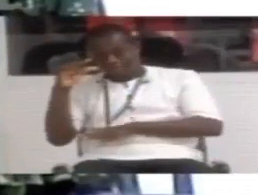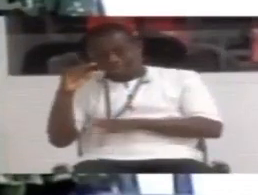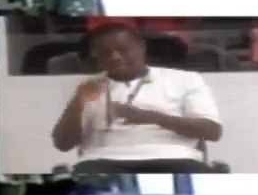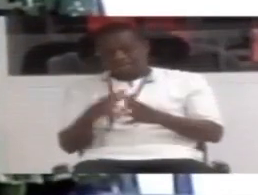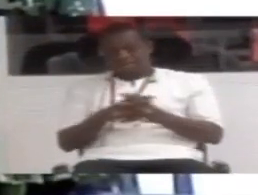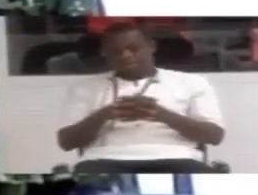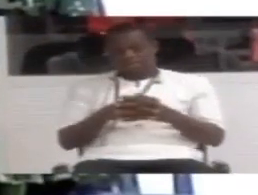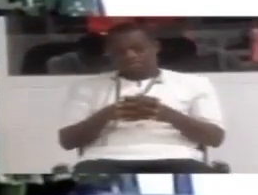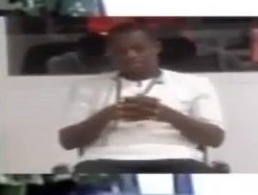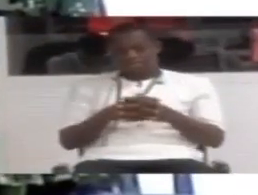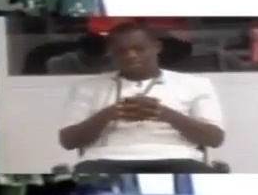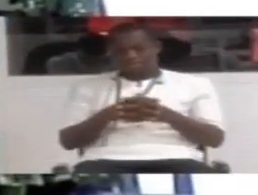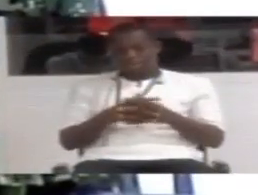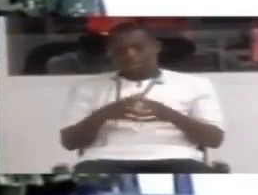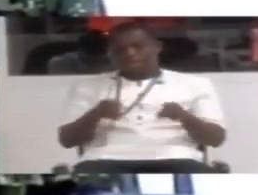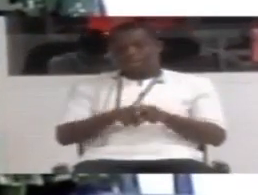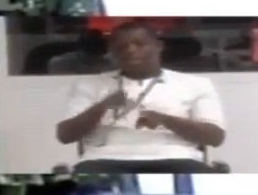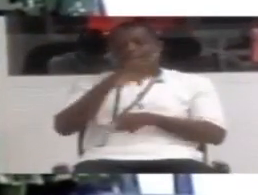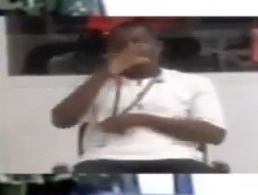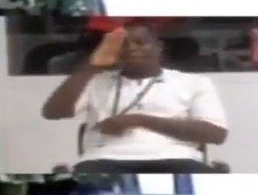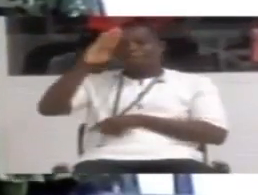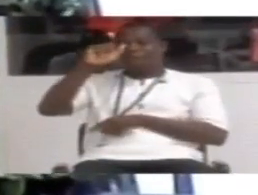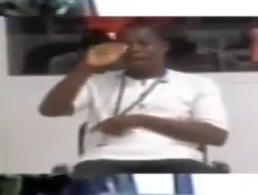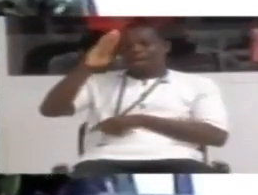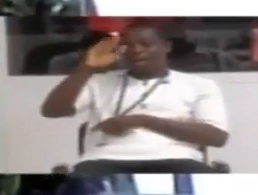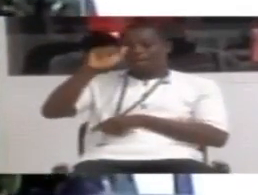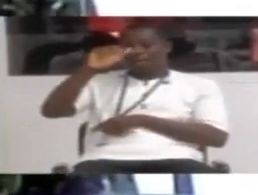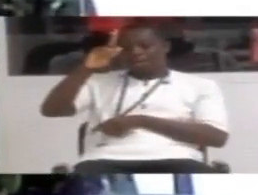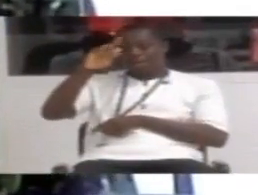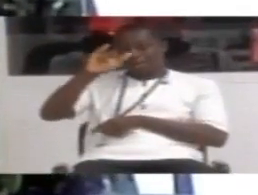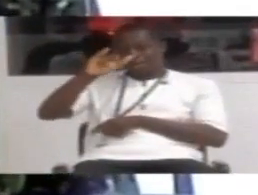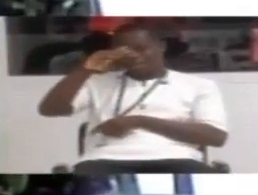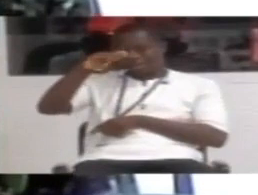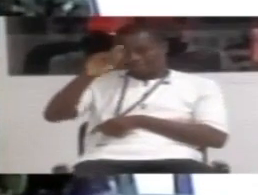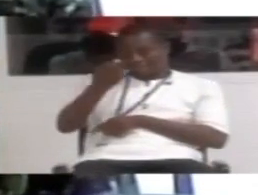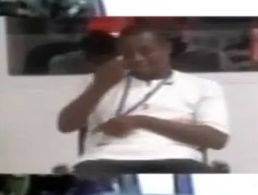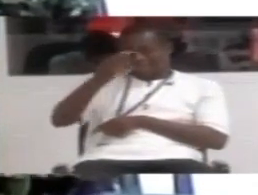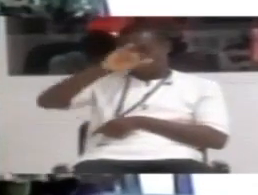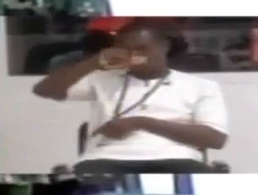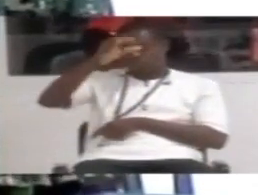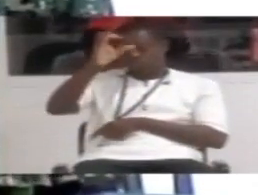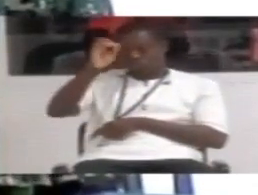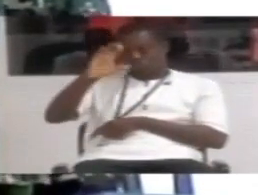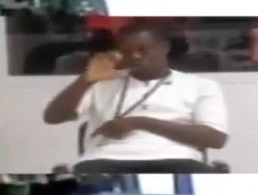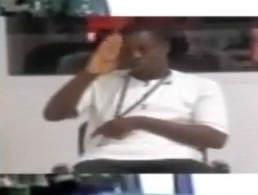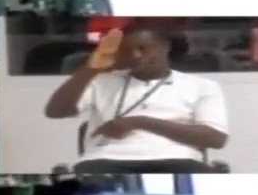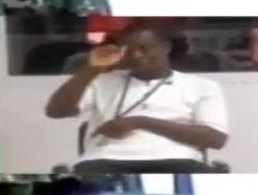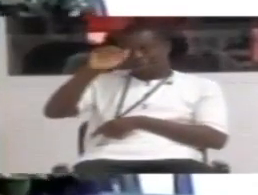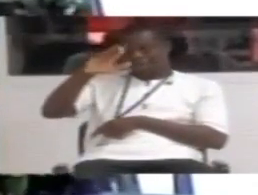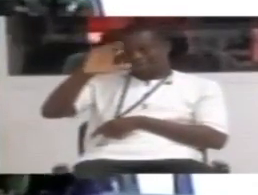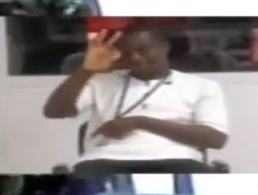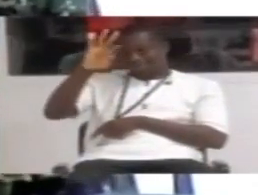tour of Babanding Jobate. Wax nga fa tour ku melni Babanding Jobate.